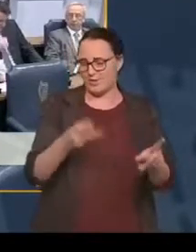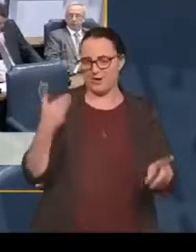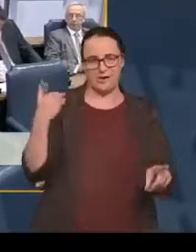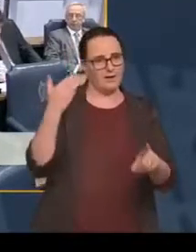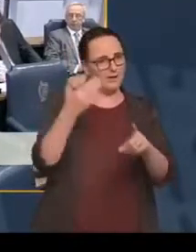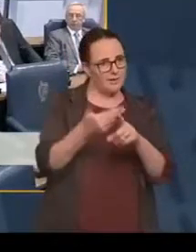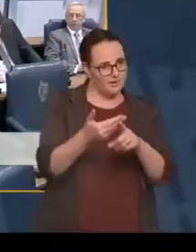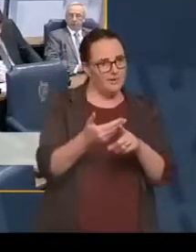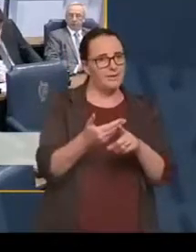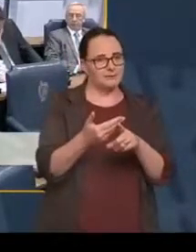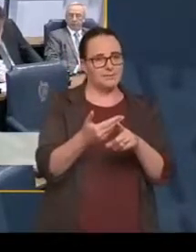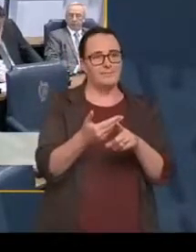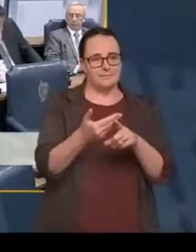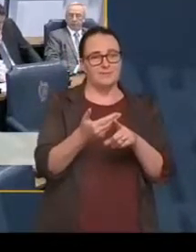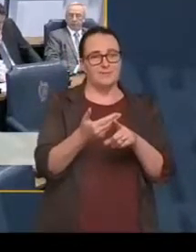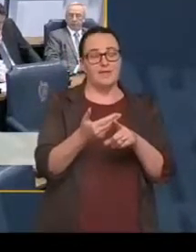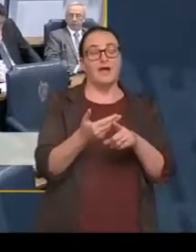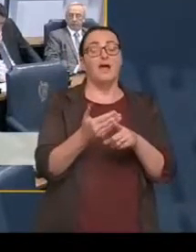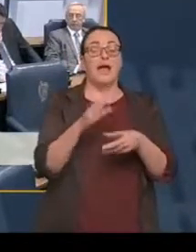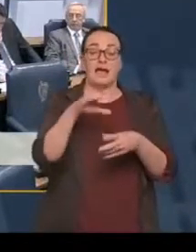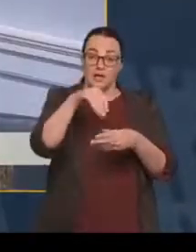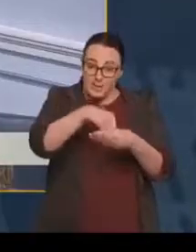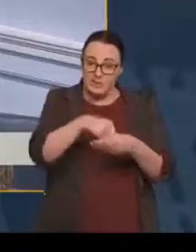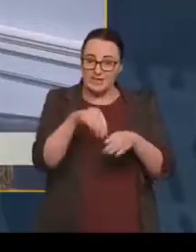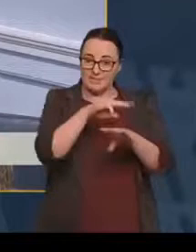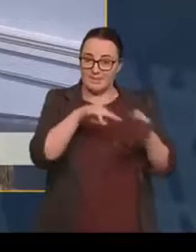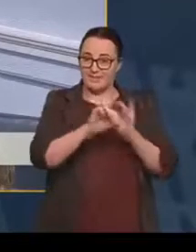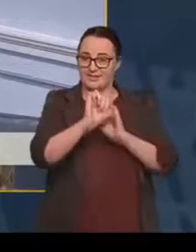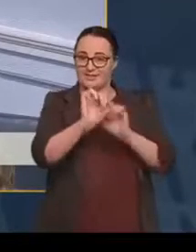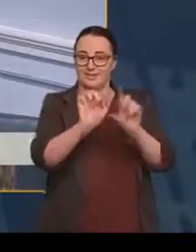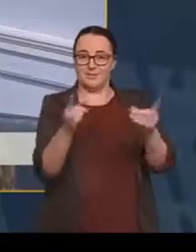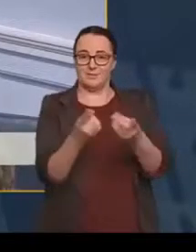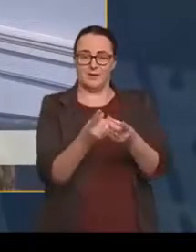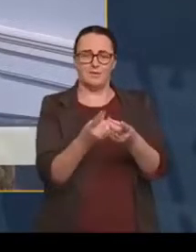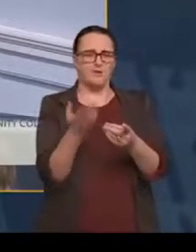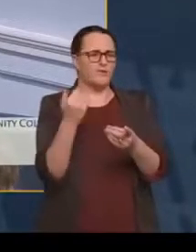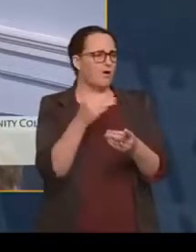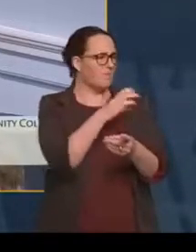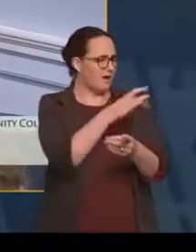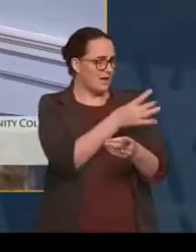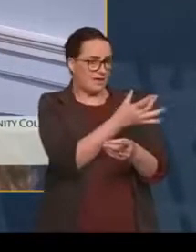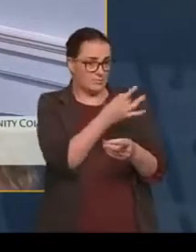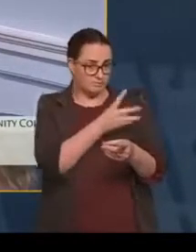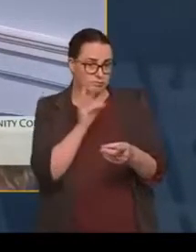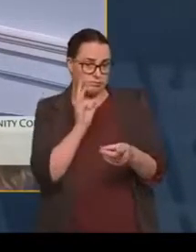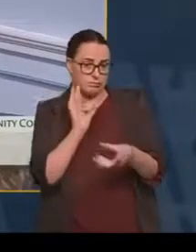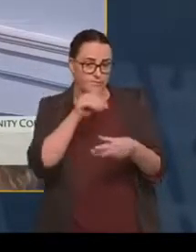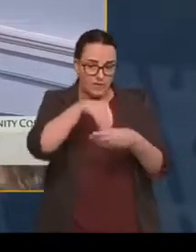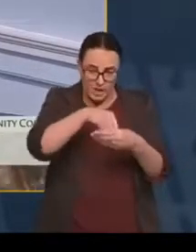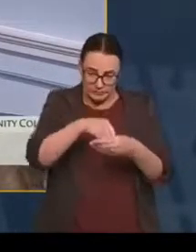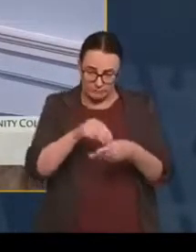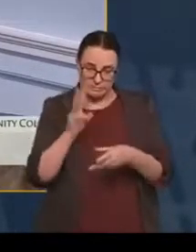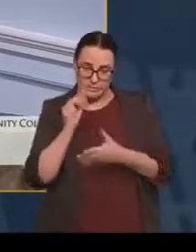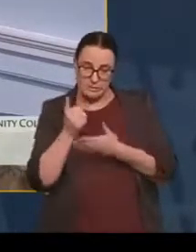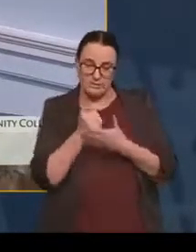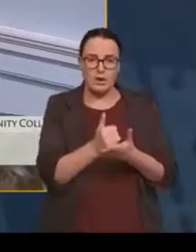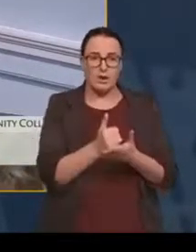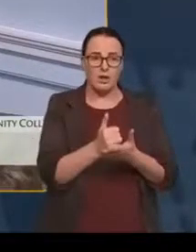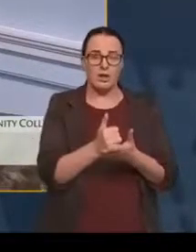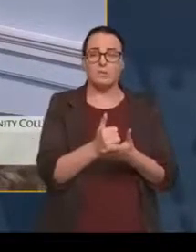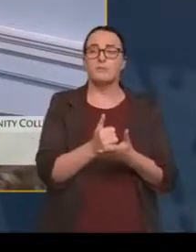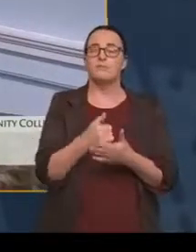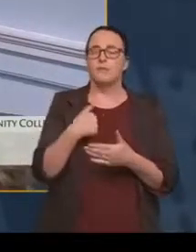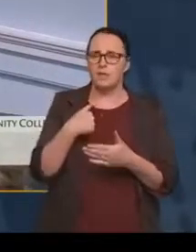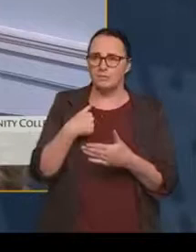their hard work, including the Minister and his department. I think when Mark asked me to get involved and support this,